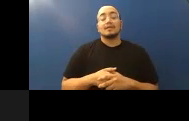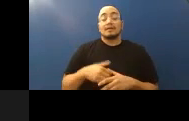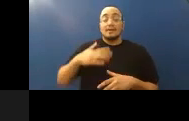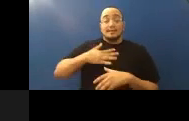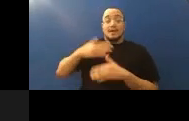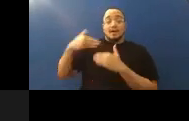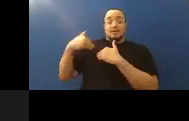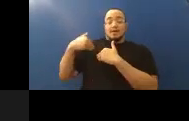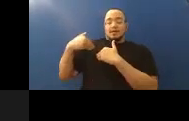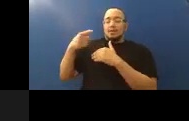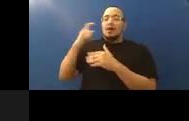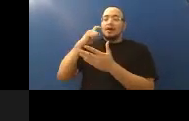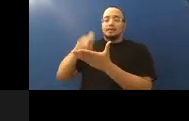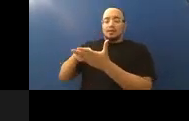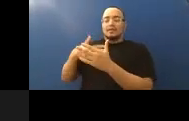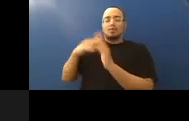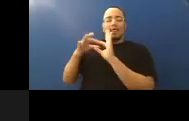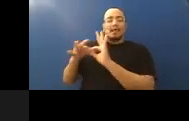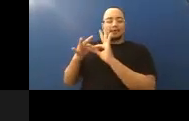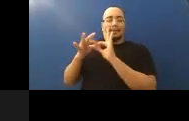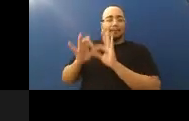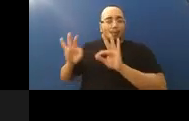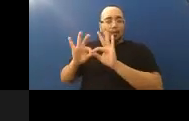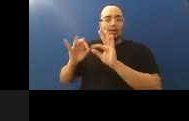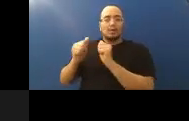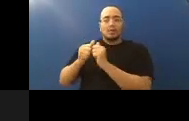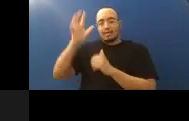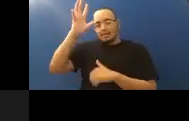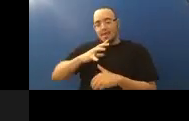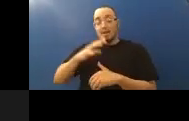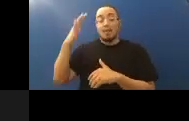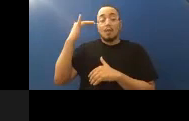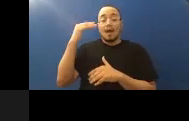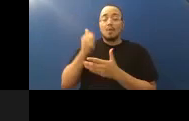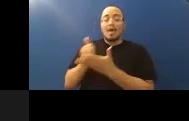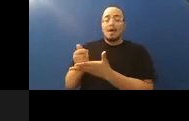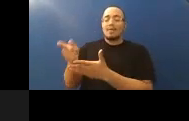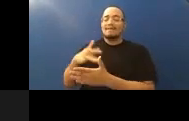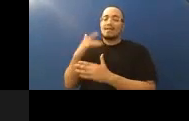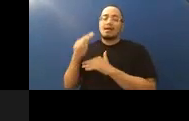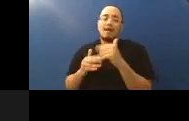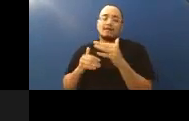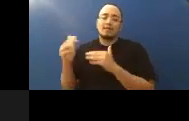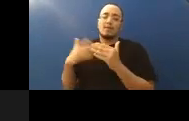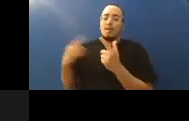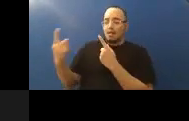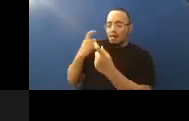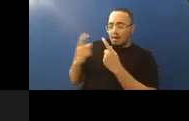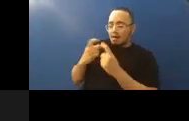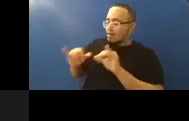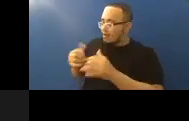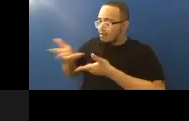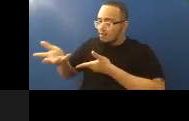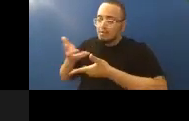men, is the relationship that I have with them, so that they can actually feel comfortable asking me questions that they don't have someone